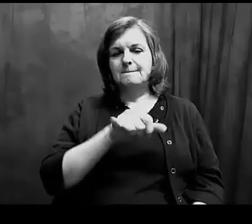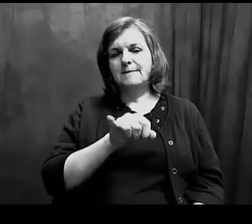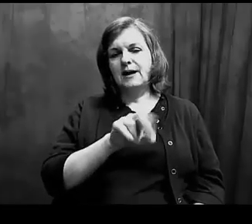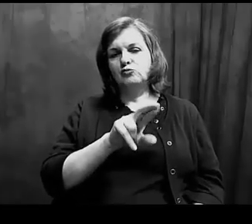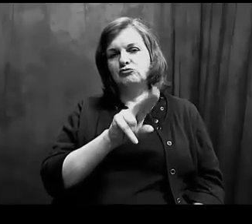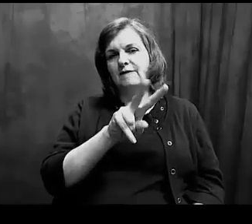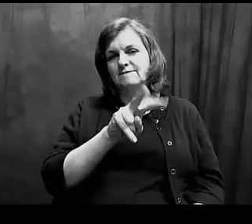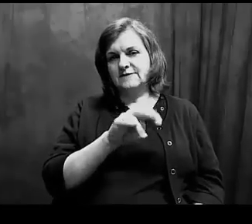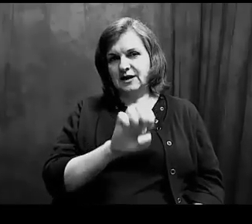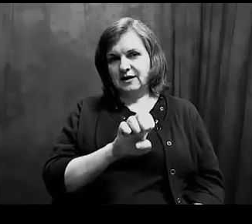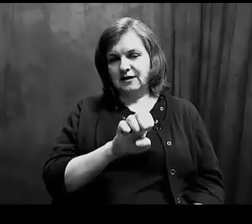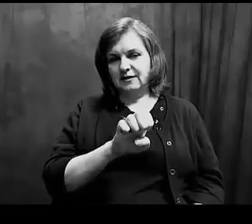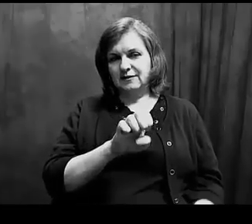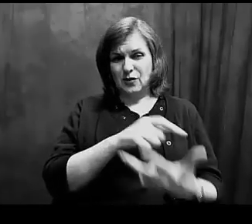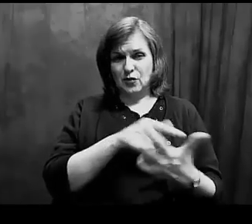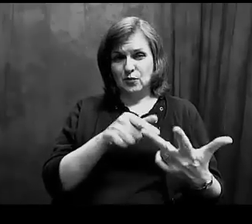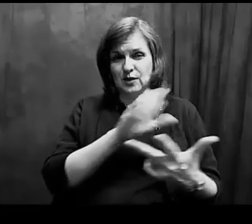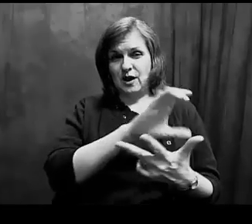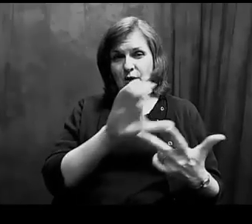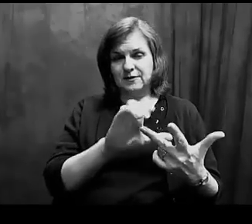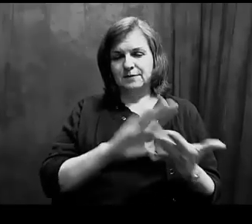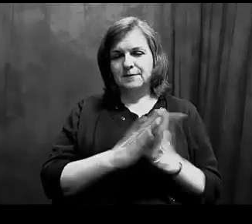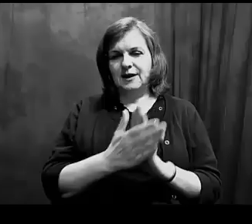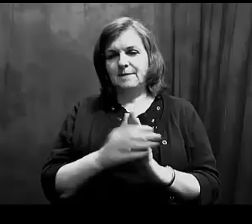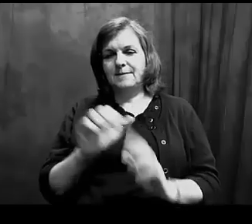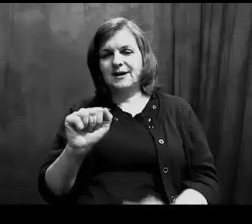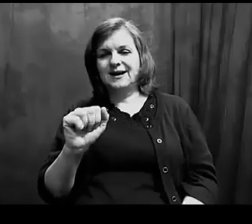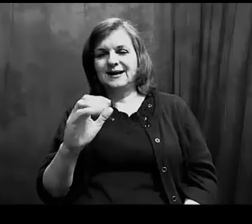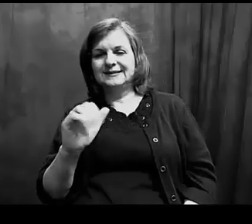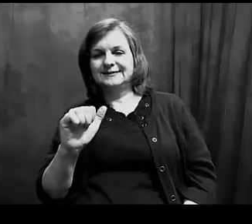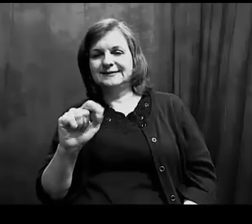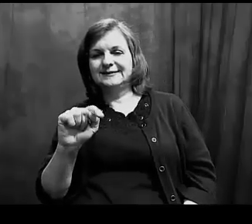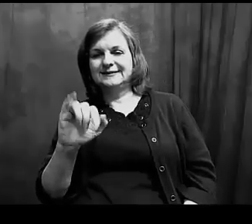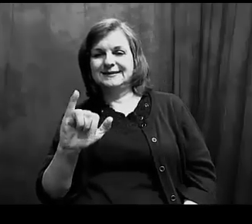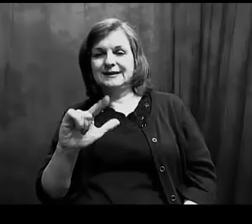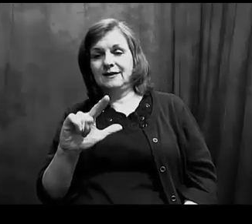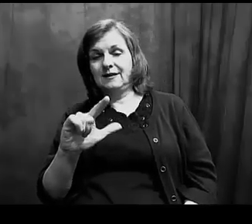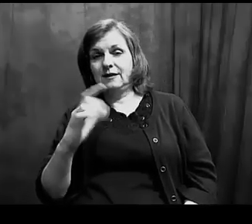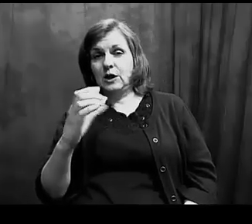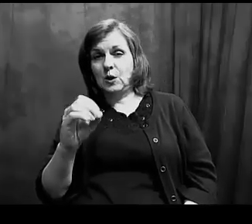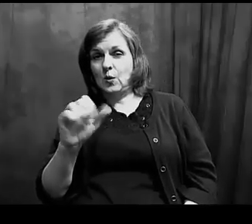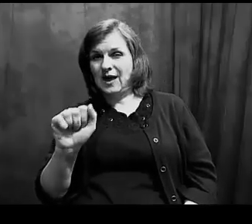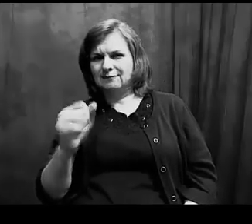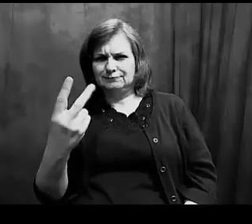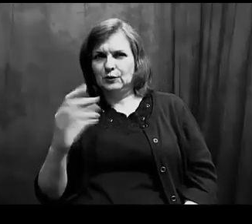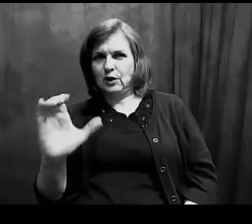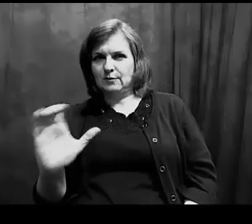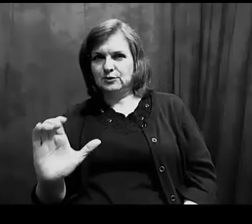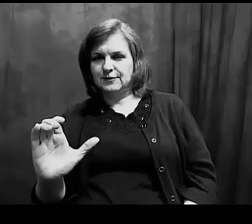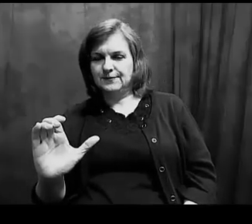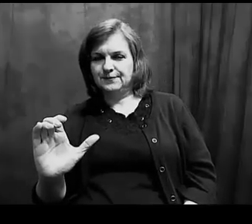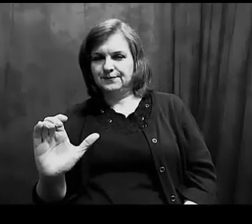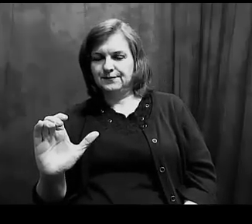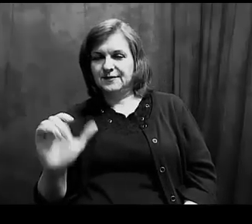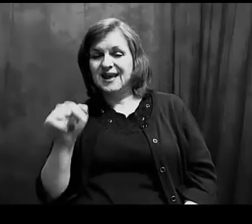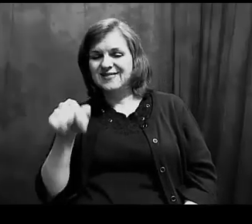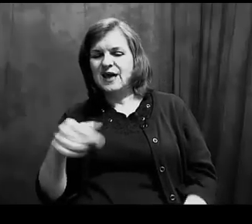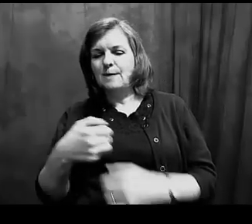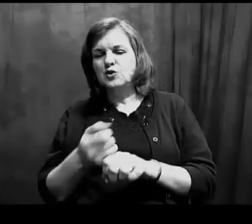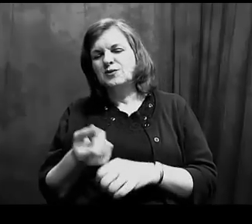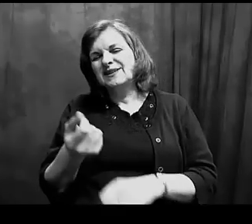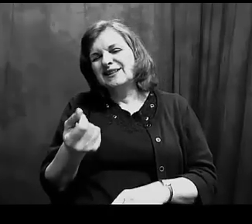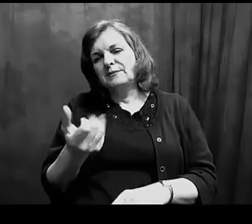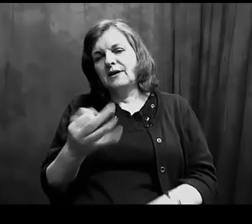process of converting pyruvate into acetyl-CoA. Now,